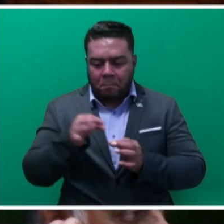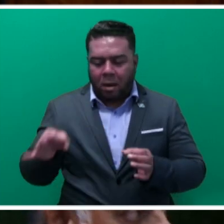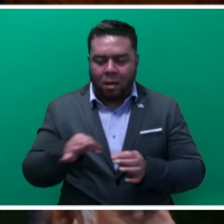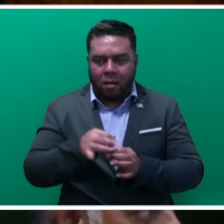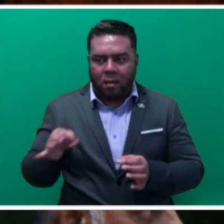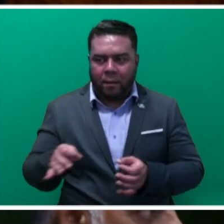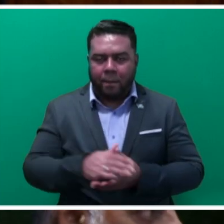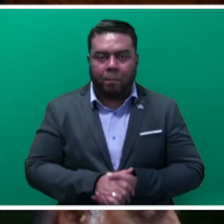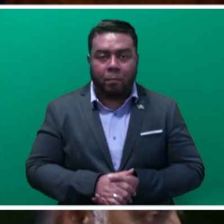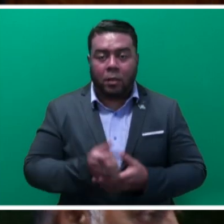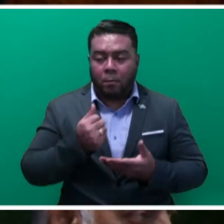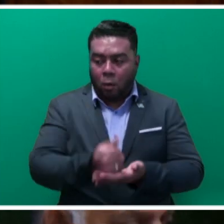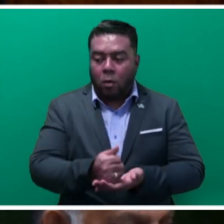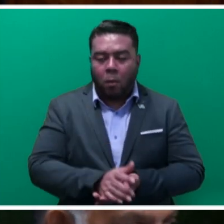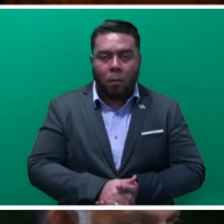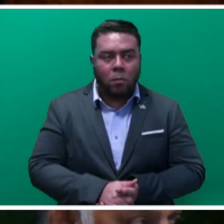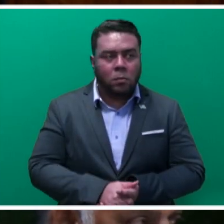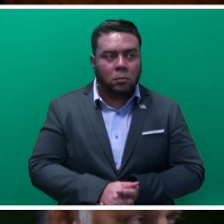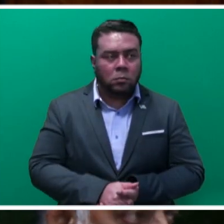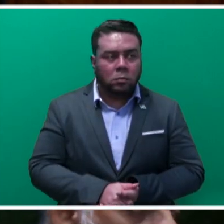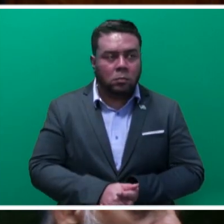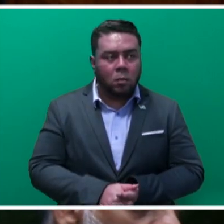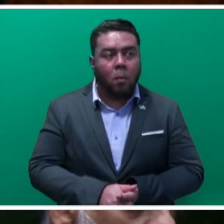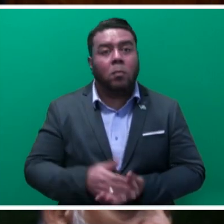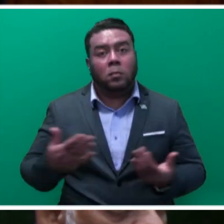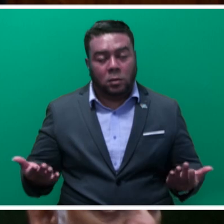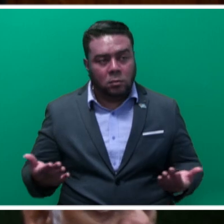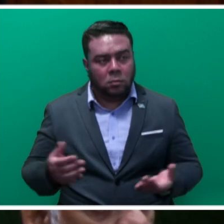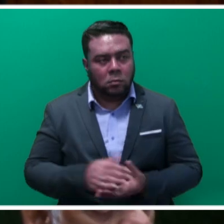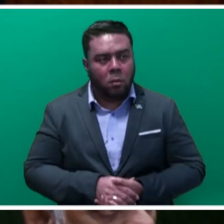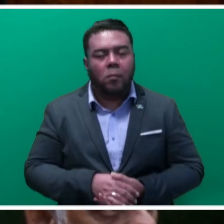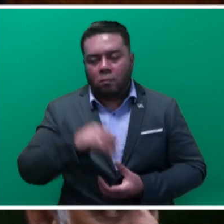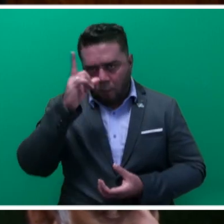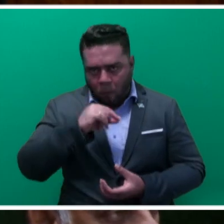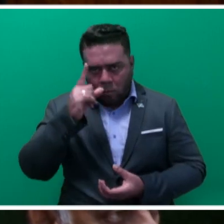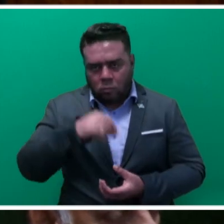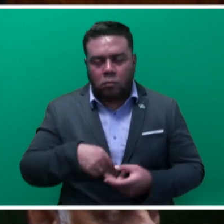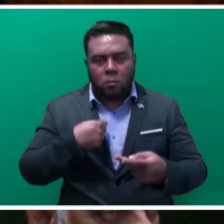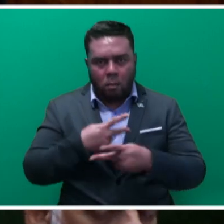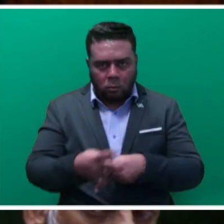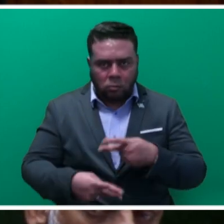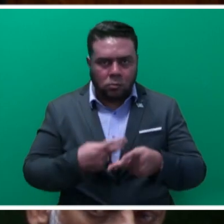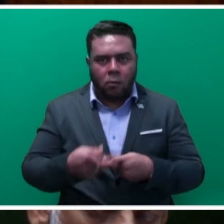support provided to New Valley Processors, they will now be able to process weekly